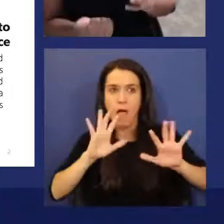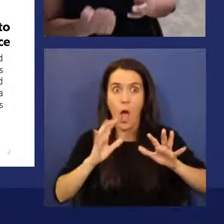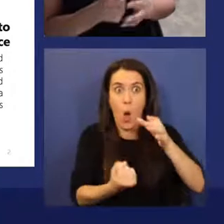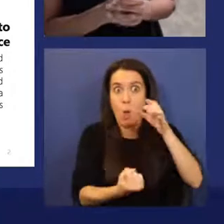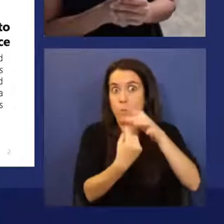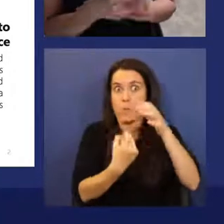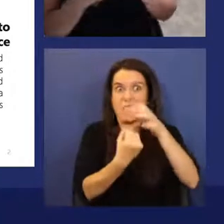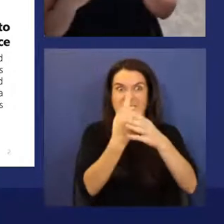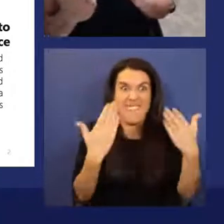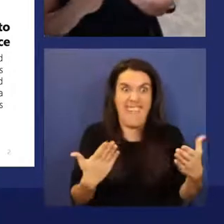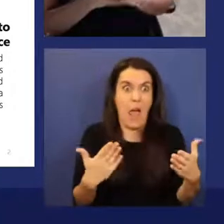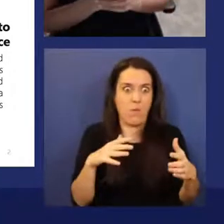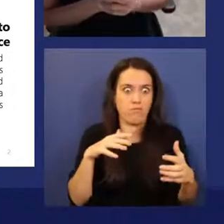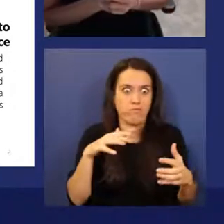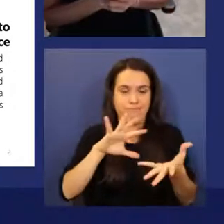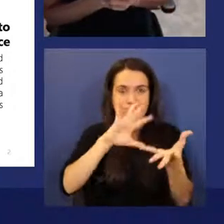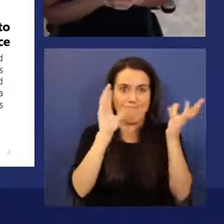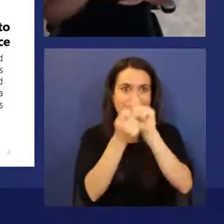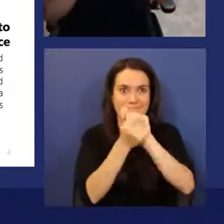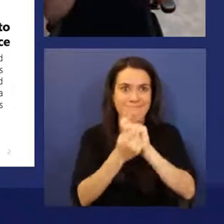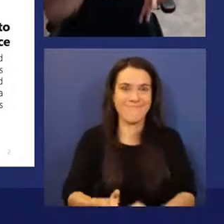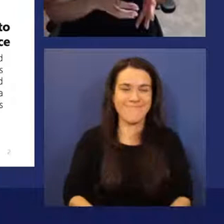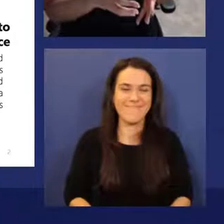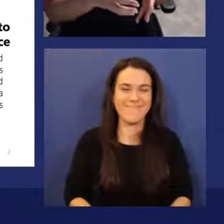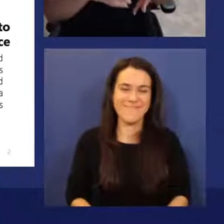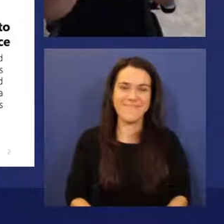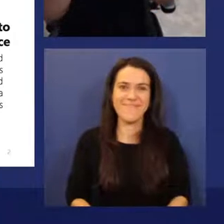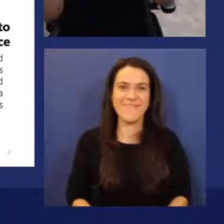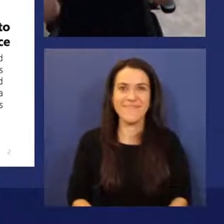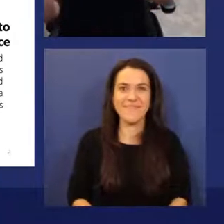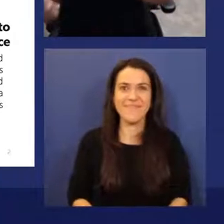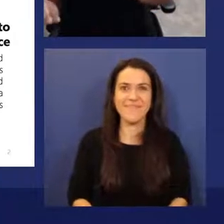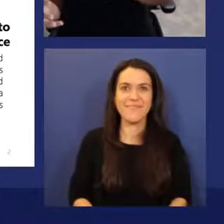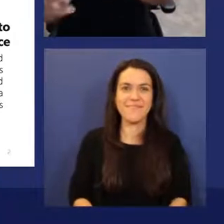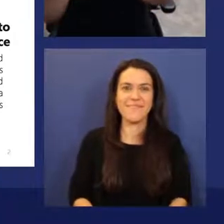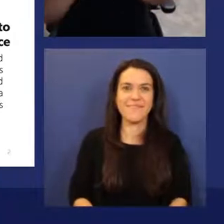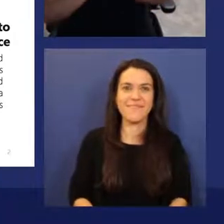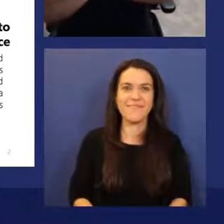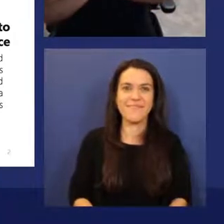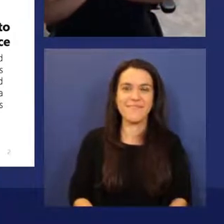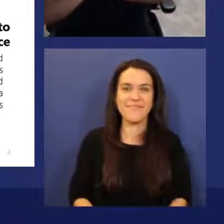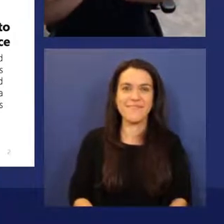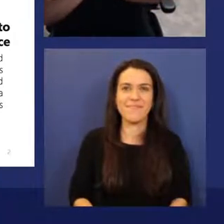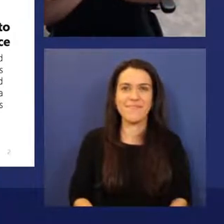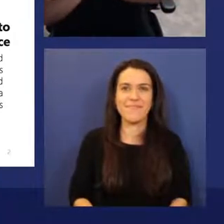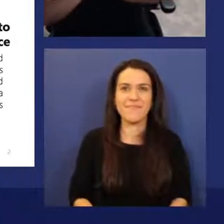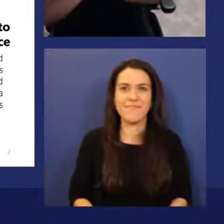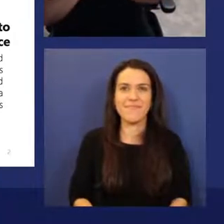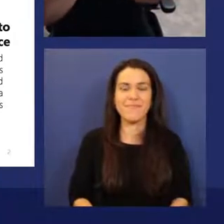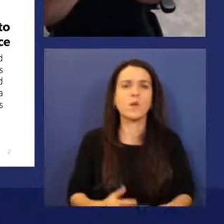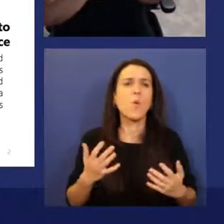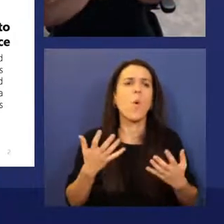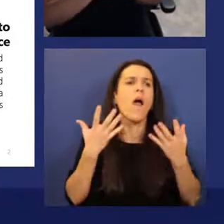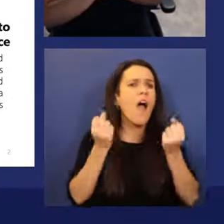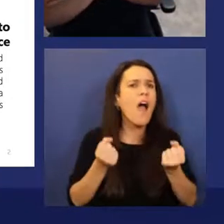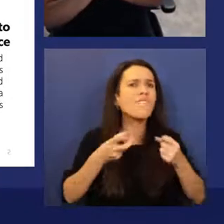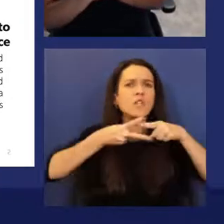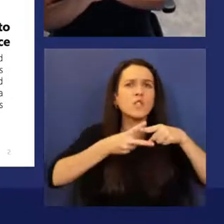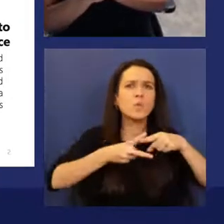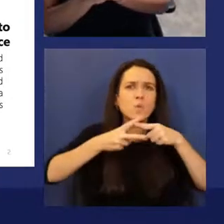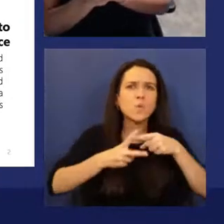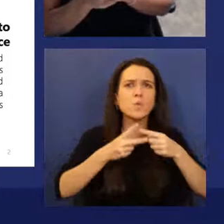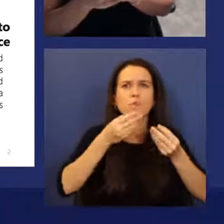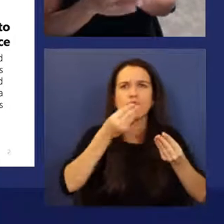endless. Even with all the talents that are available and all the resources that are available, think about